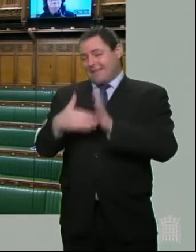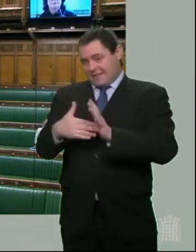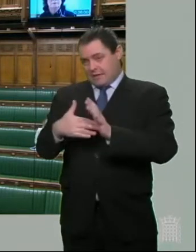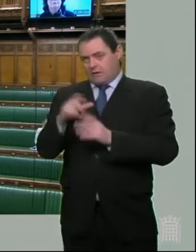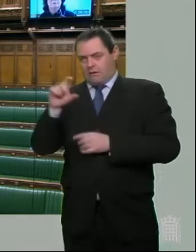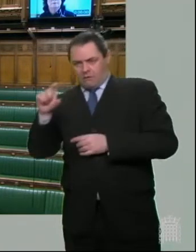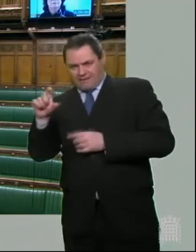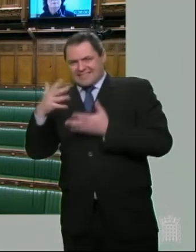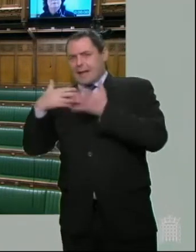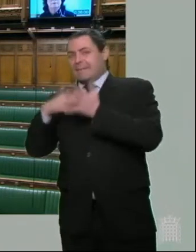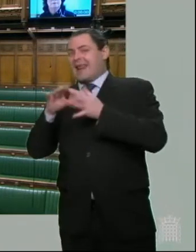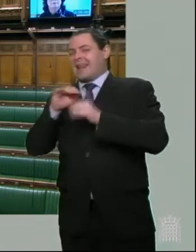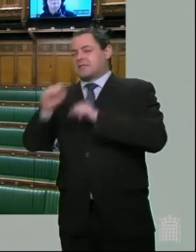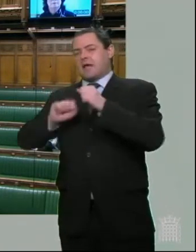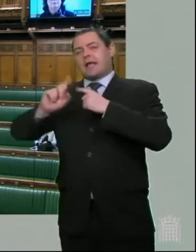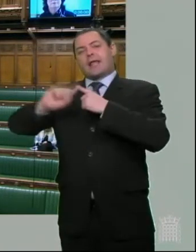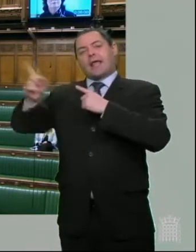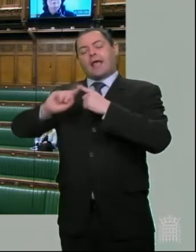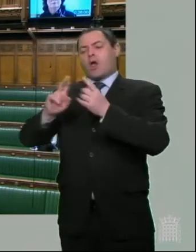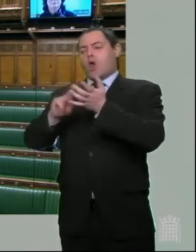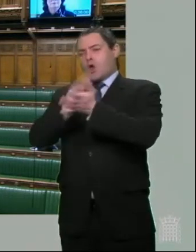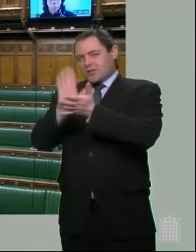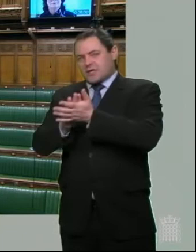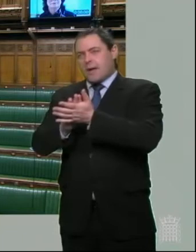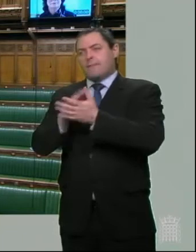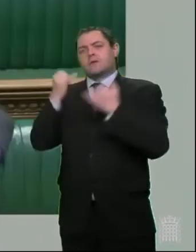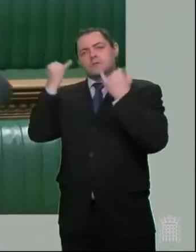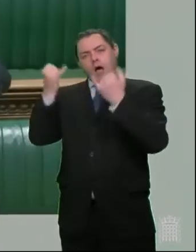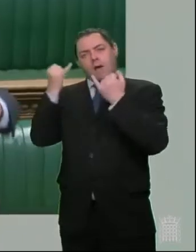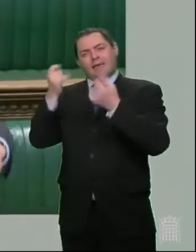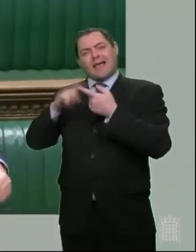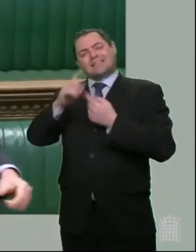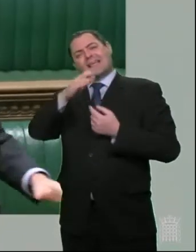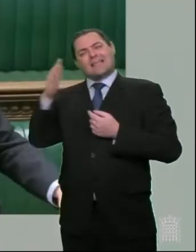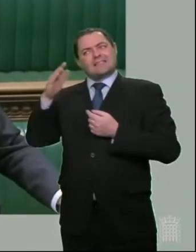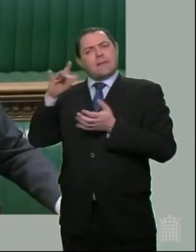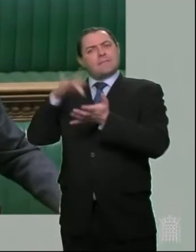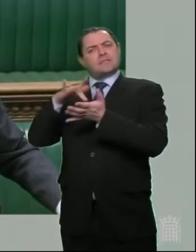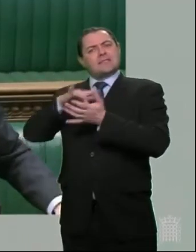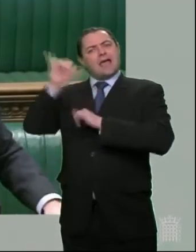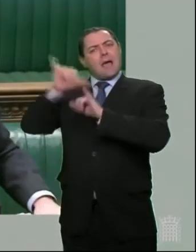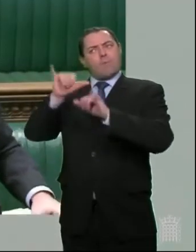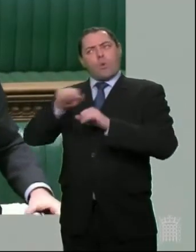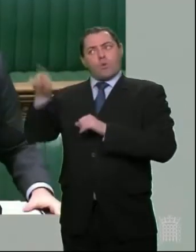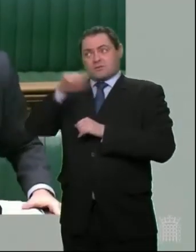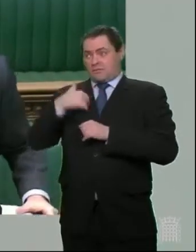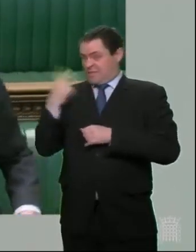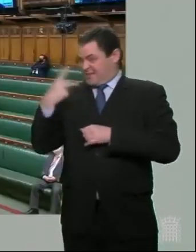new cycle route between Nottingham, Derby and East Midlands Airport, and I look forward to cycling it with my honourable